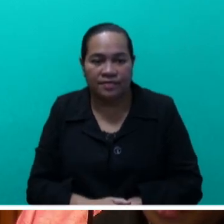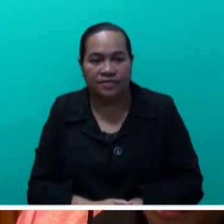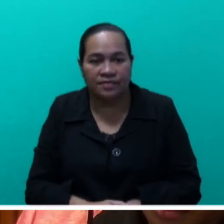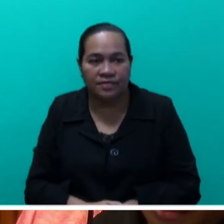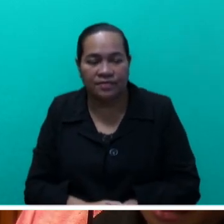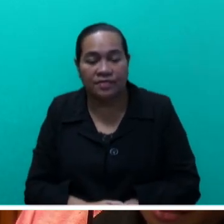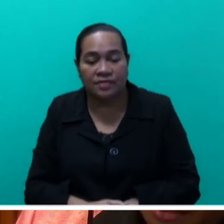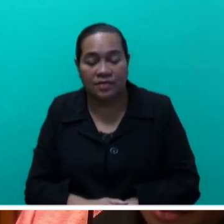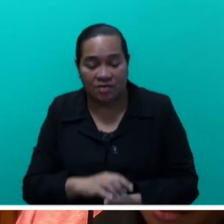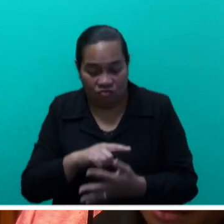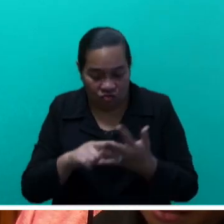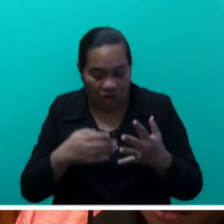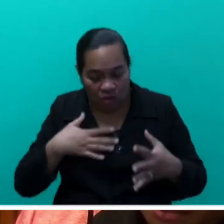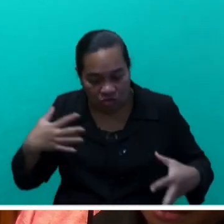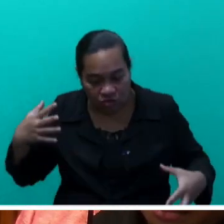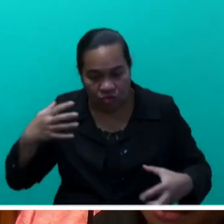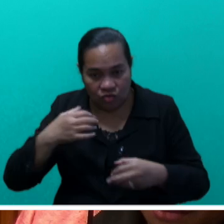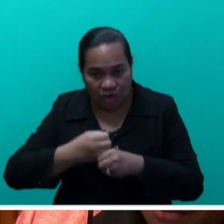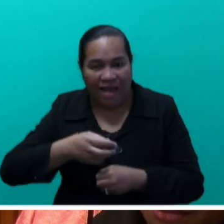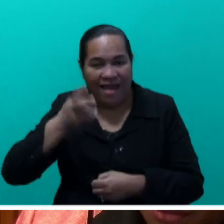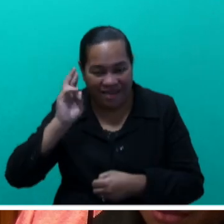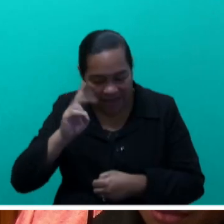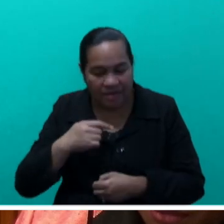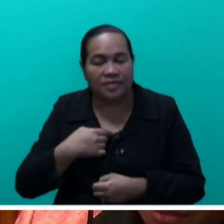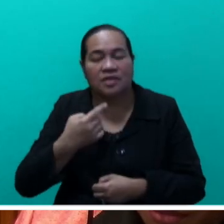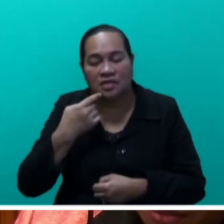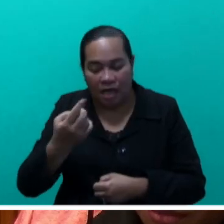Honourable Speaker, sir, I wish to conclude by reiterating that I have said